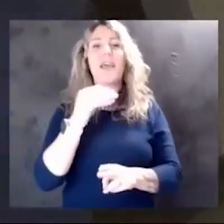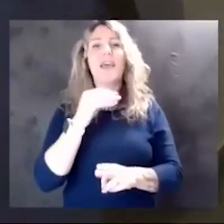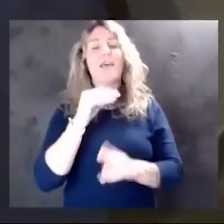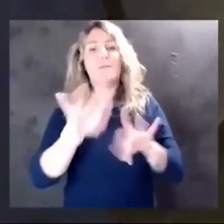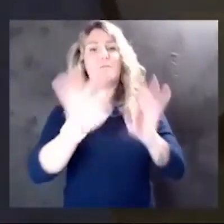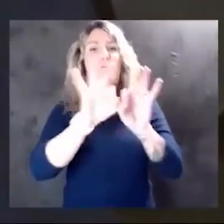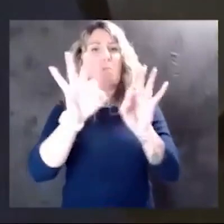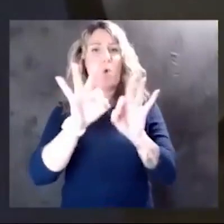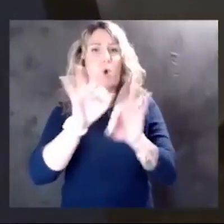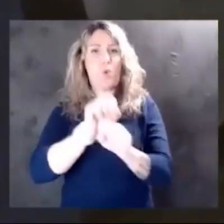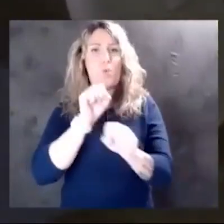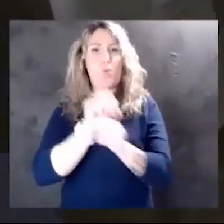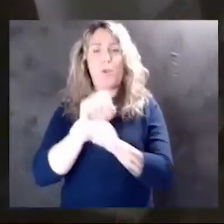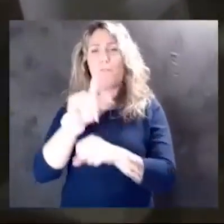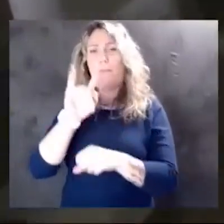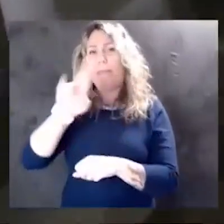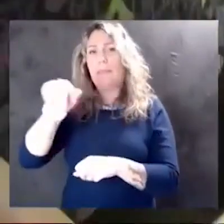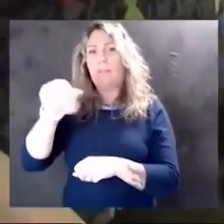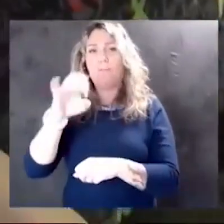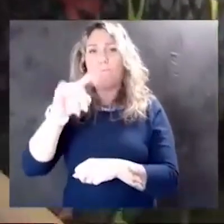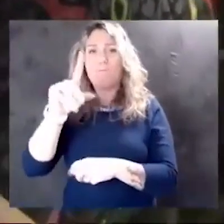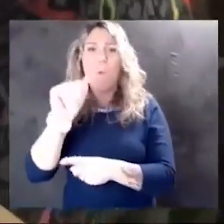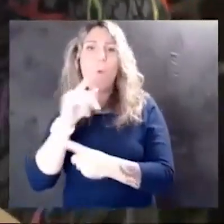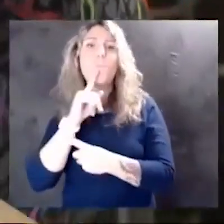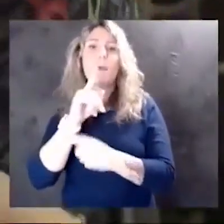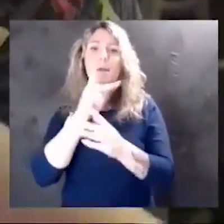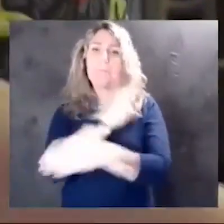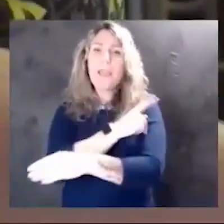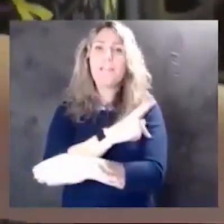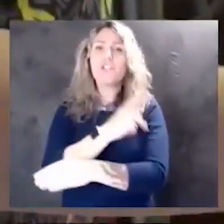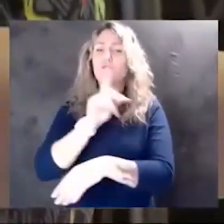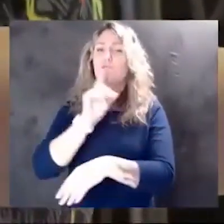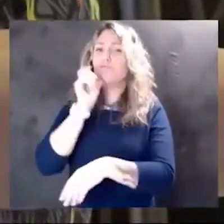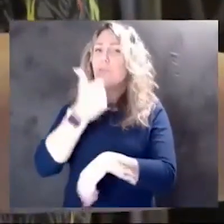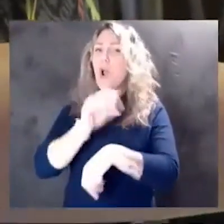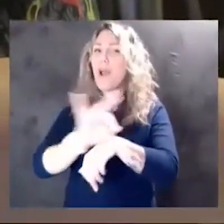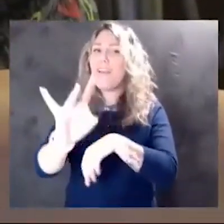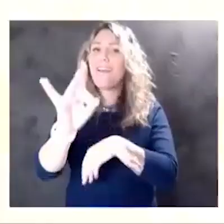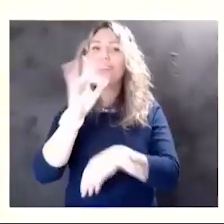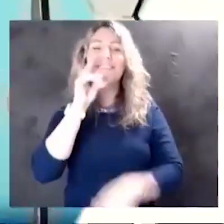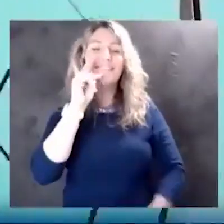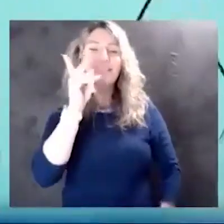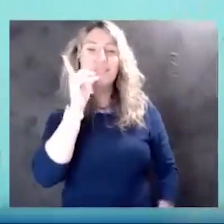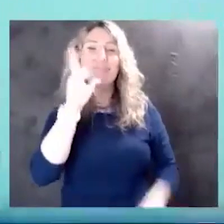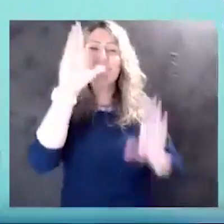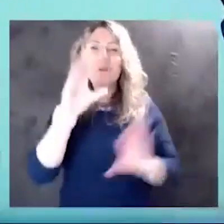is tomorrow starting at 8 a.m. So we will see you then. Have a great Tuesday.